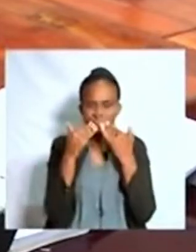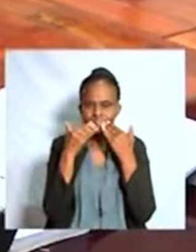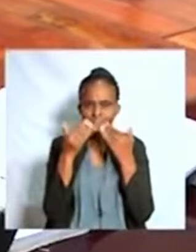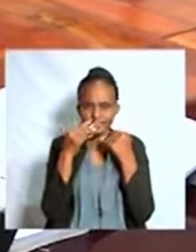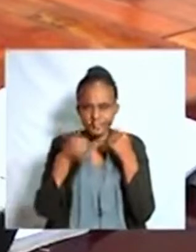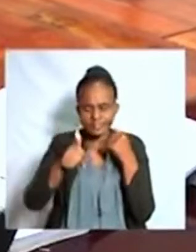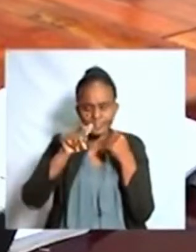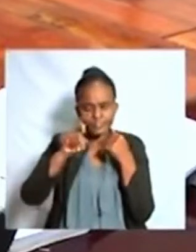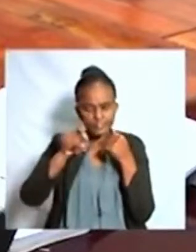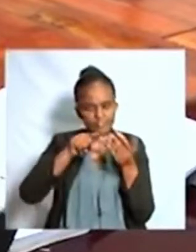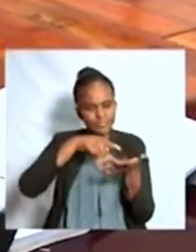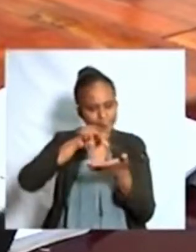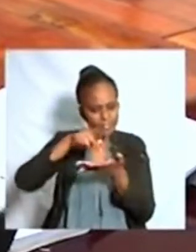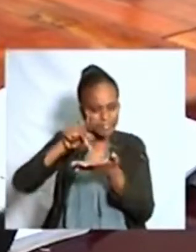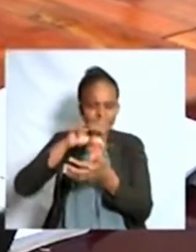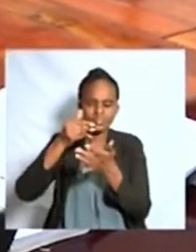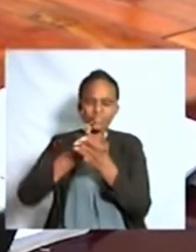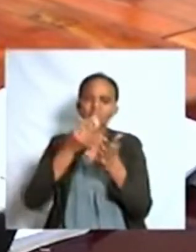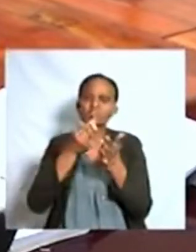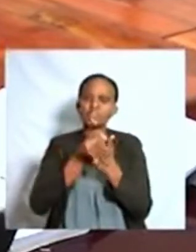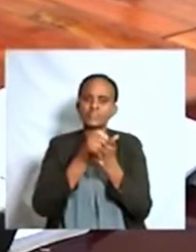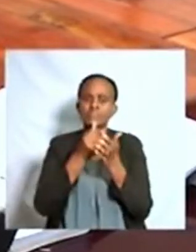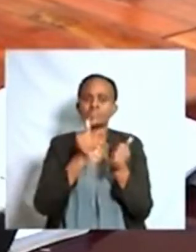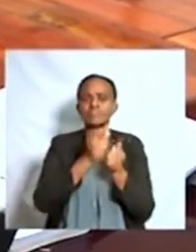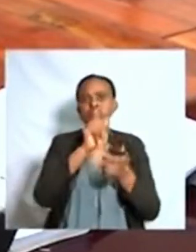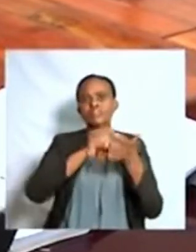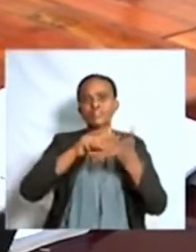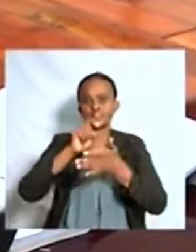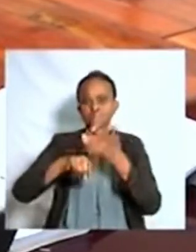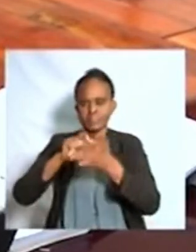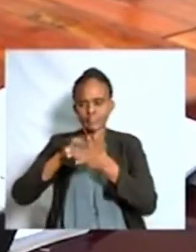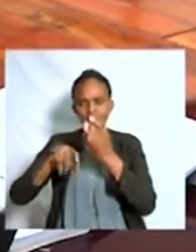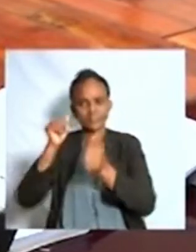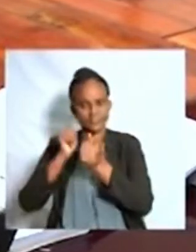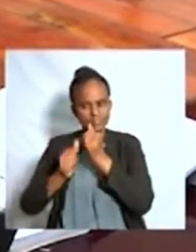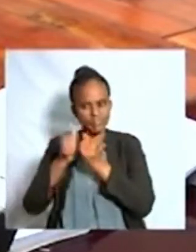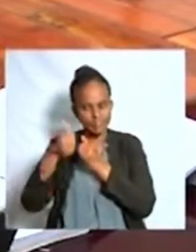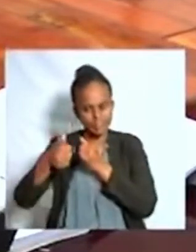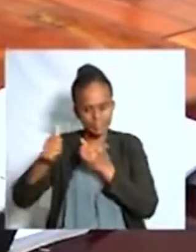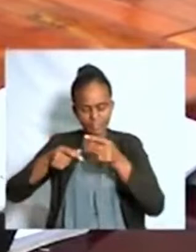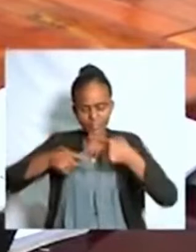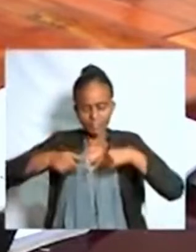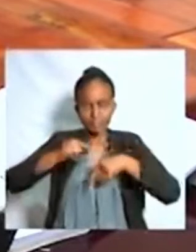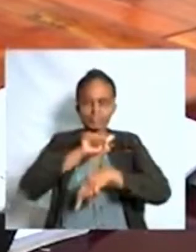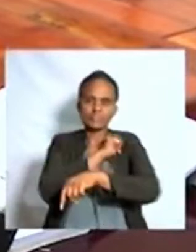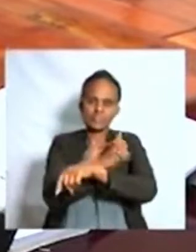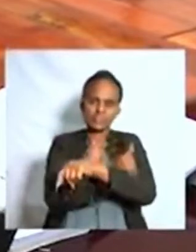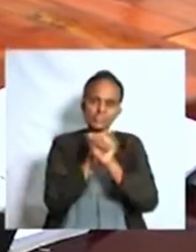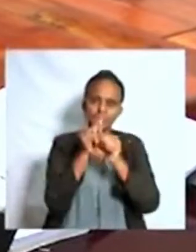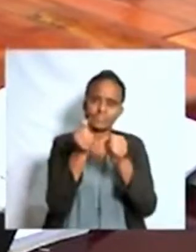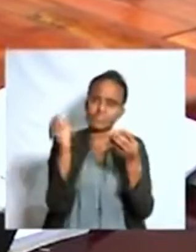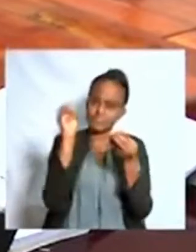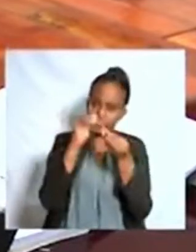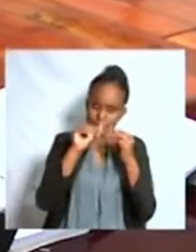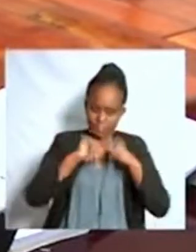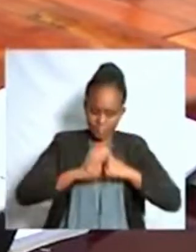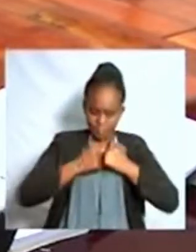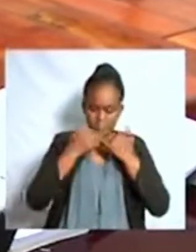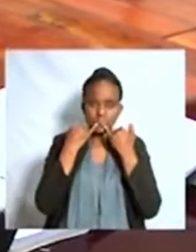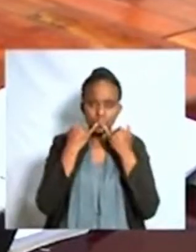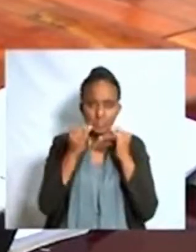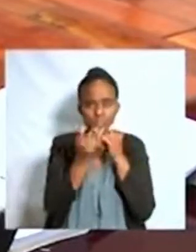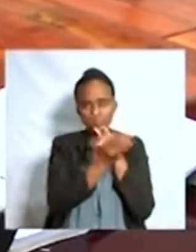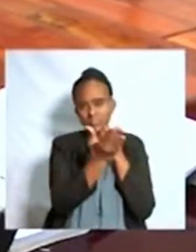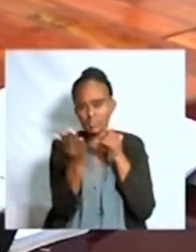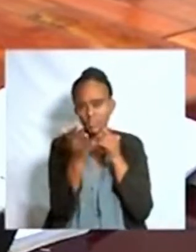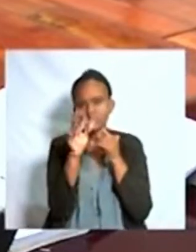need to pay the municipal fees and charges that are due to the local authority. Additionally, we are also informing them